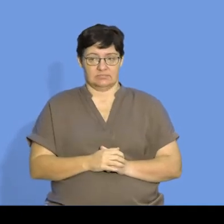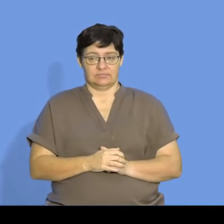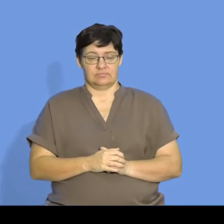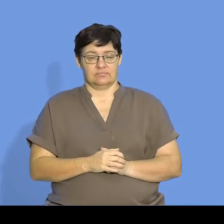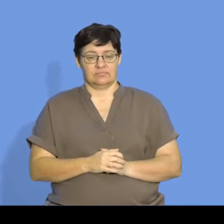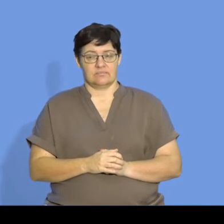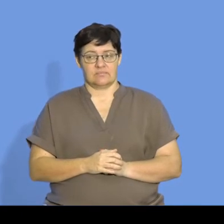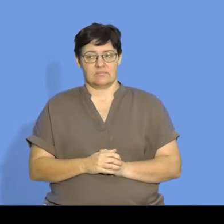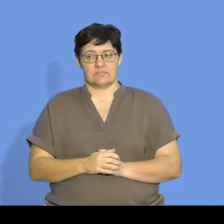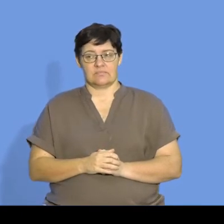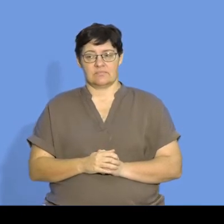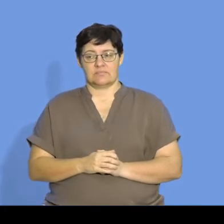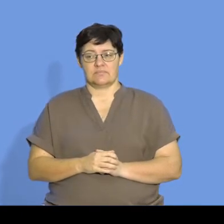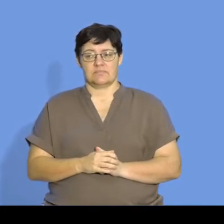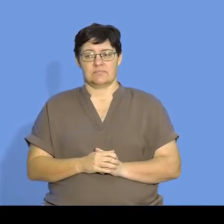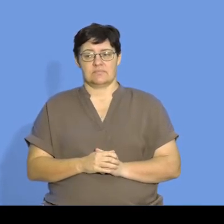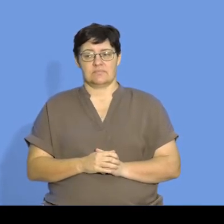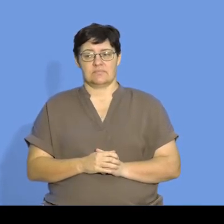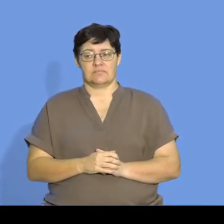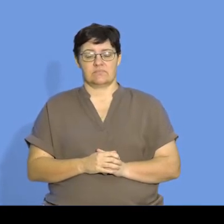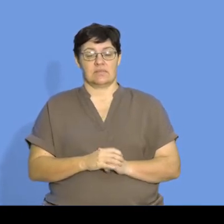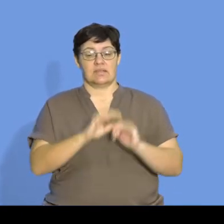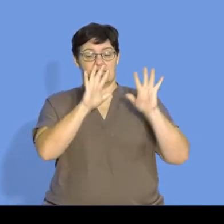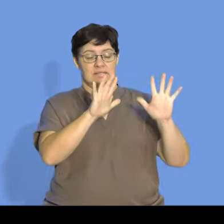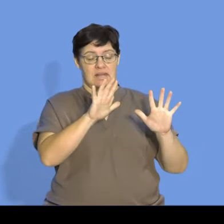that. So it's